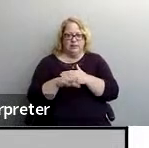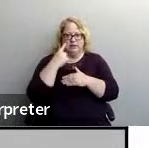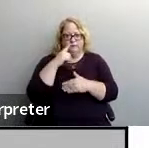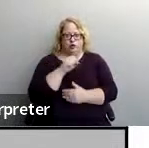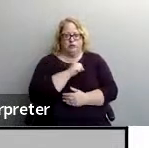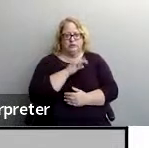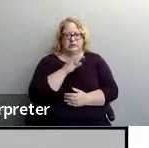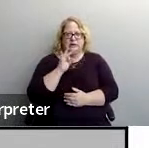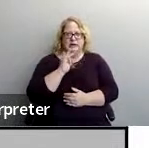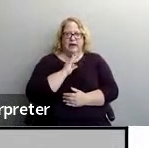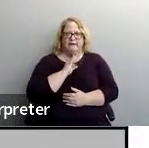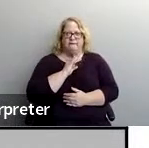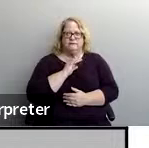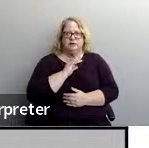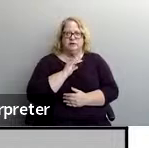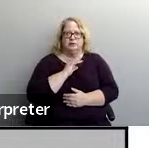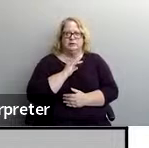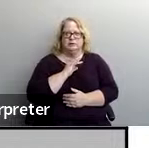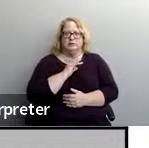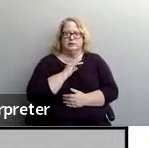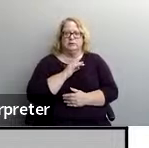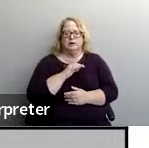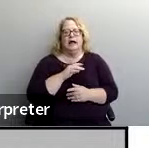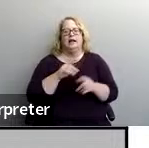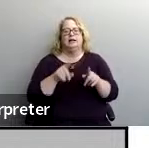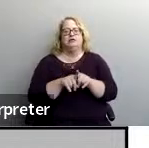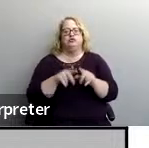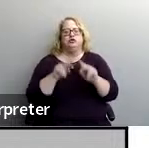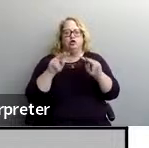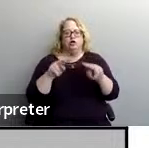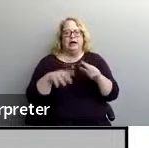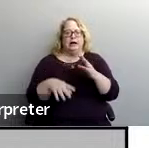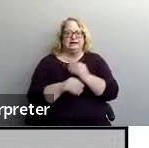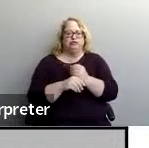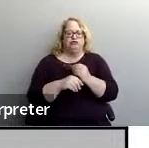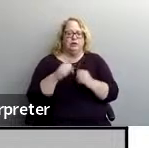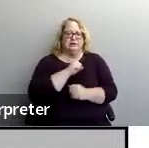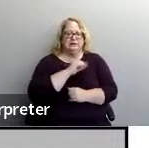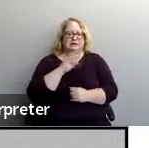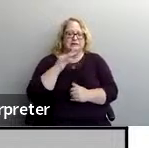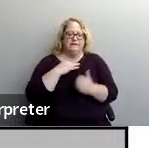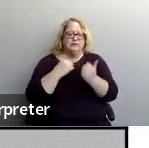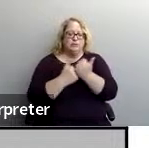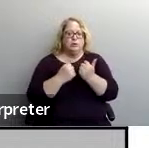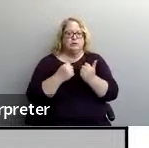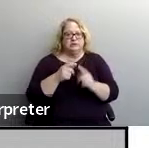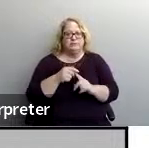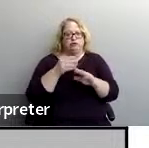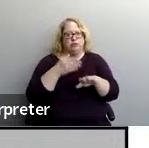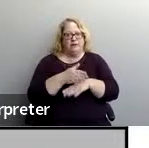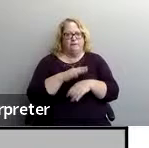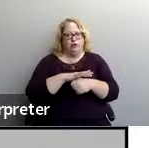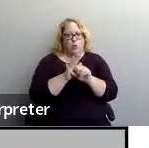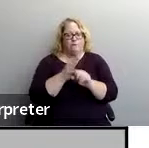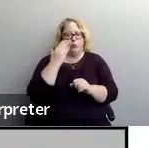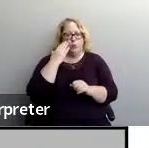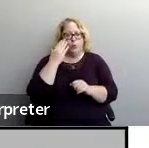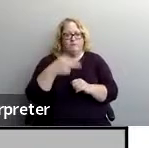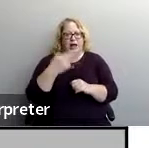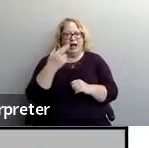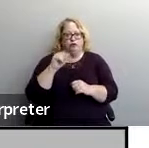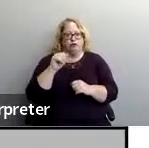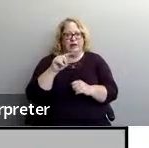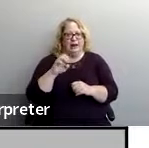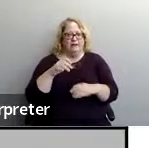for staff. Additionally, to look at additional staff support, especially post-COVID, we know that we have had a high rate